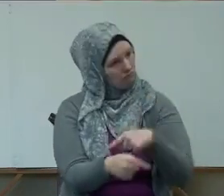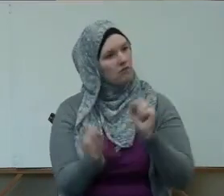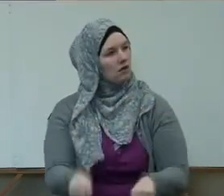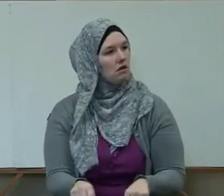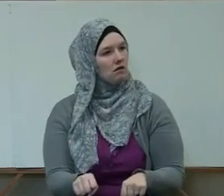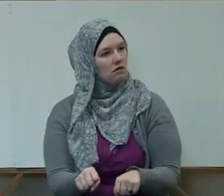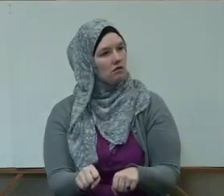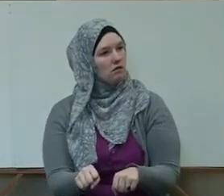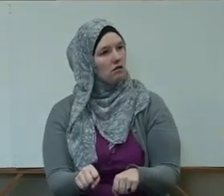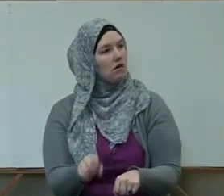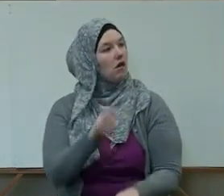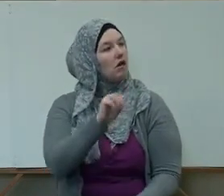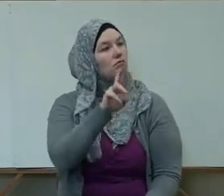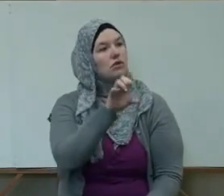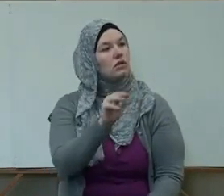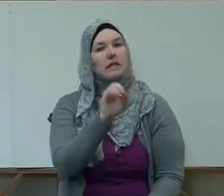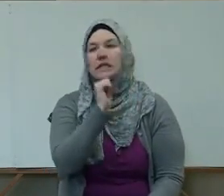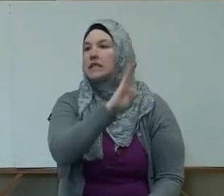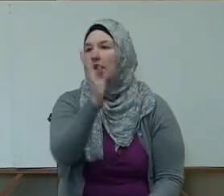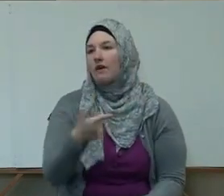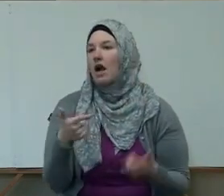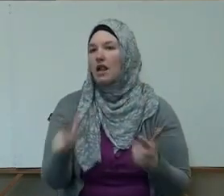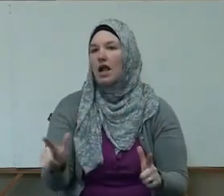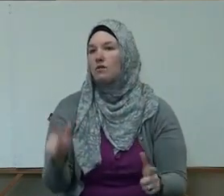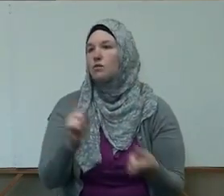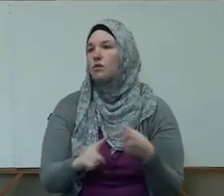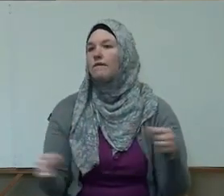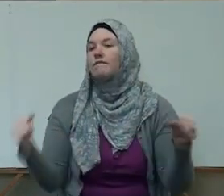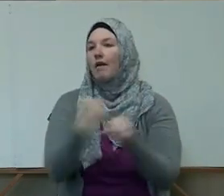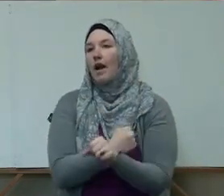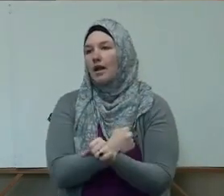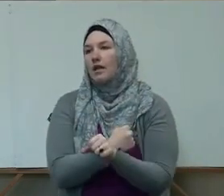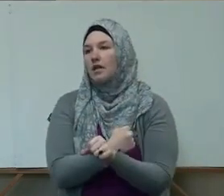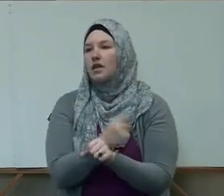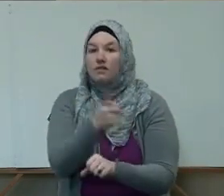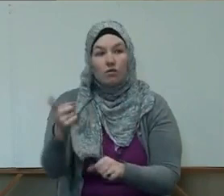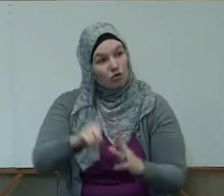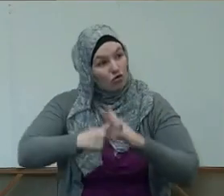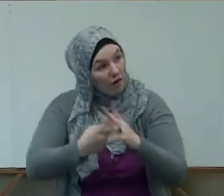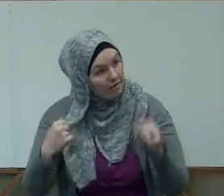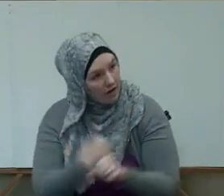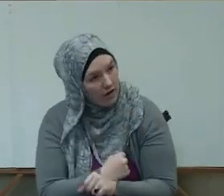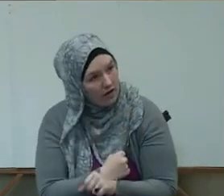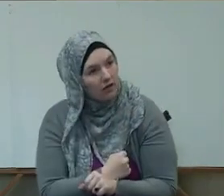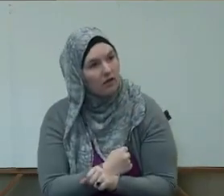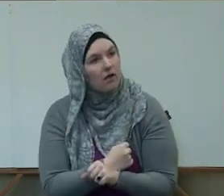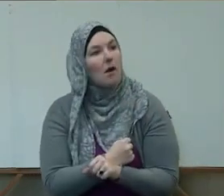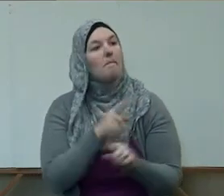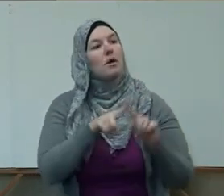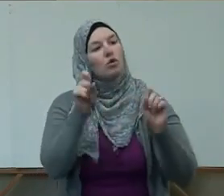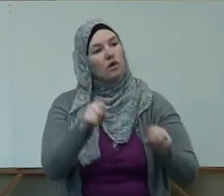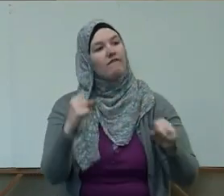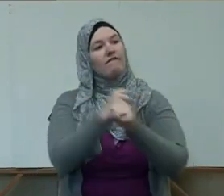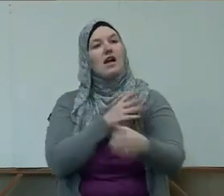forever that a Muslim is never allowed to fight by initiating fighting, but to fight